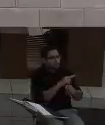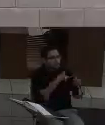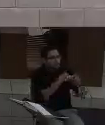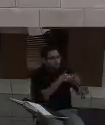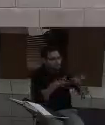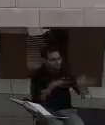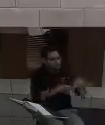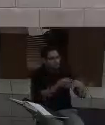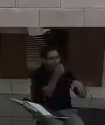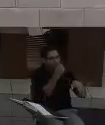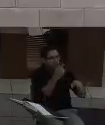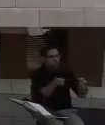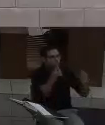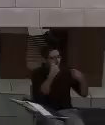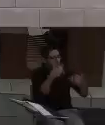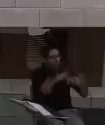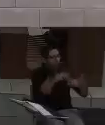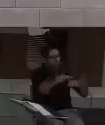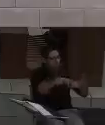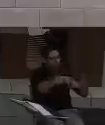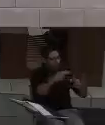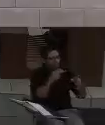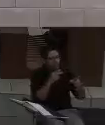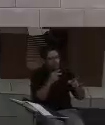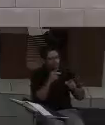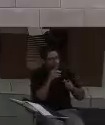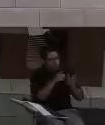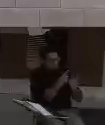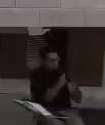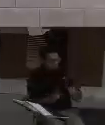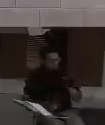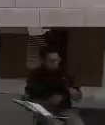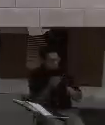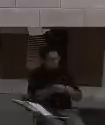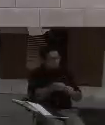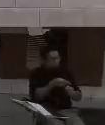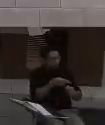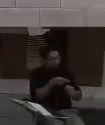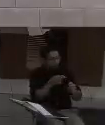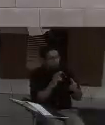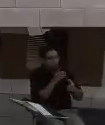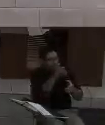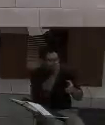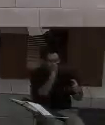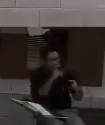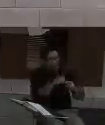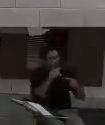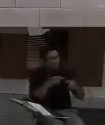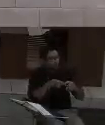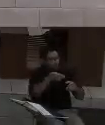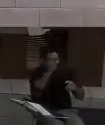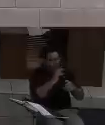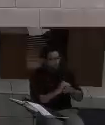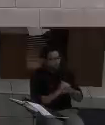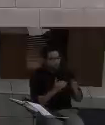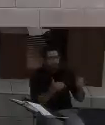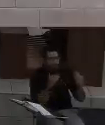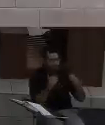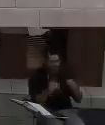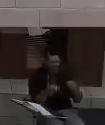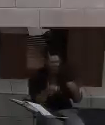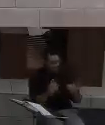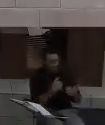comes in the name of the Lord. Hosanna in the highest. Let us pray. O God, send the power of your Holy Spirit on